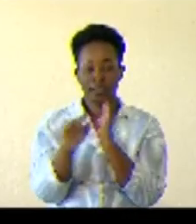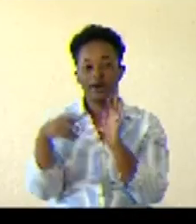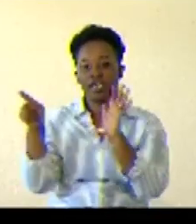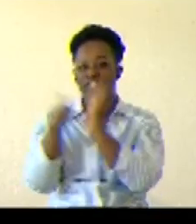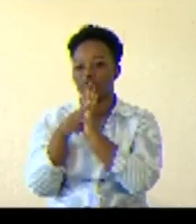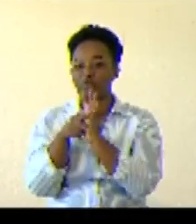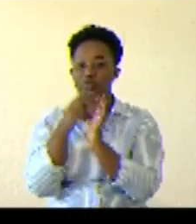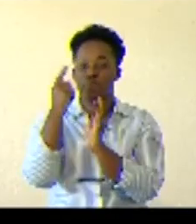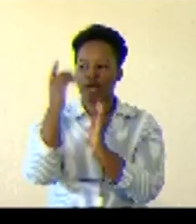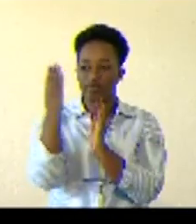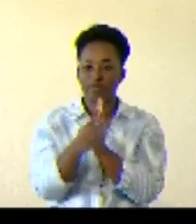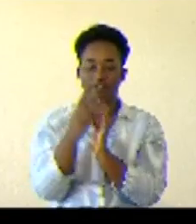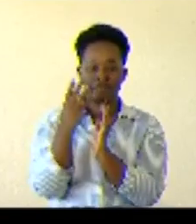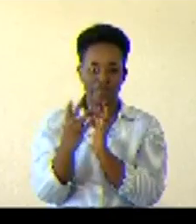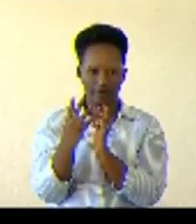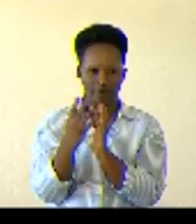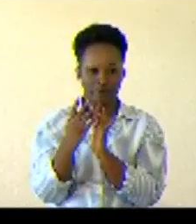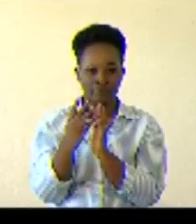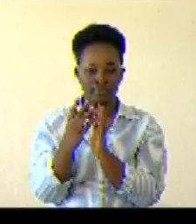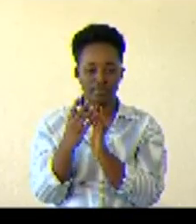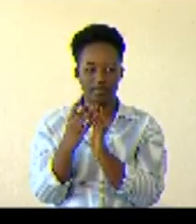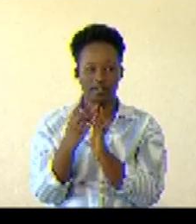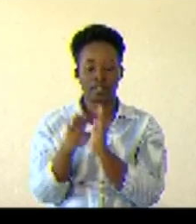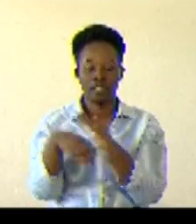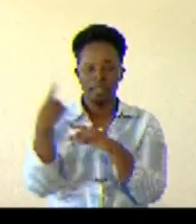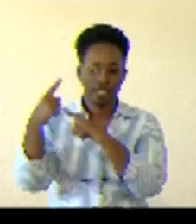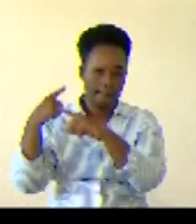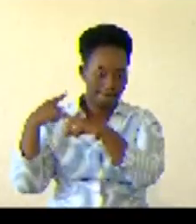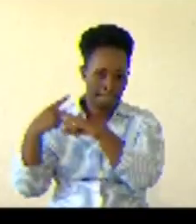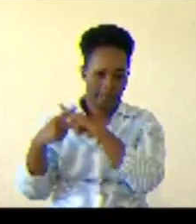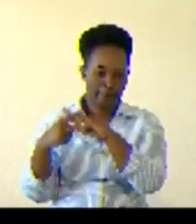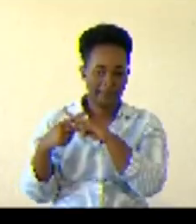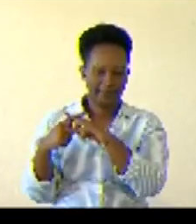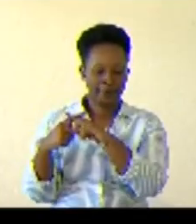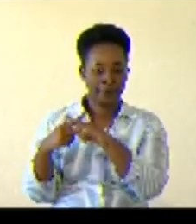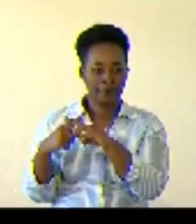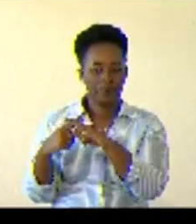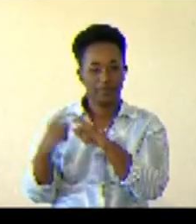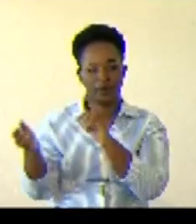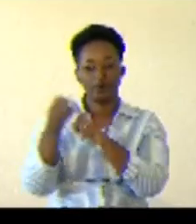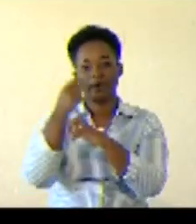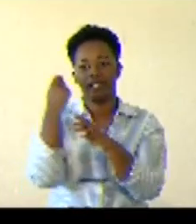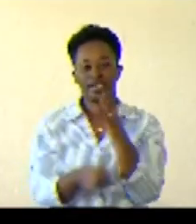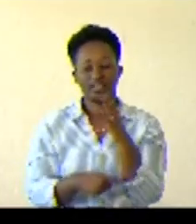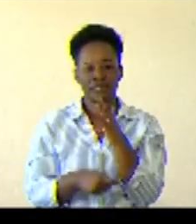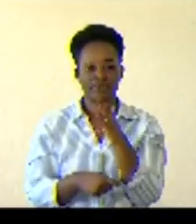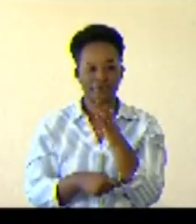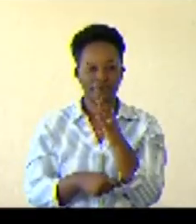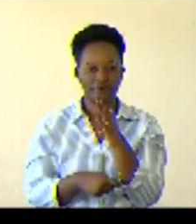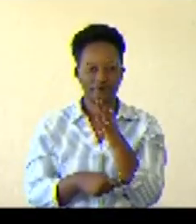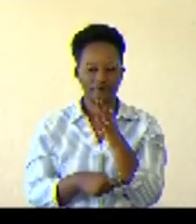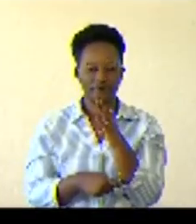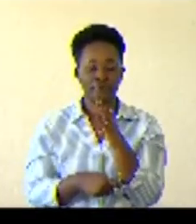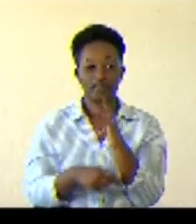out of 4. Then from this, if you close multiply, you will be able to get taxes charged. So